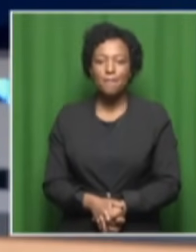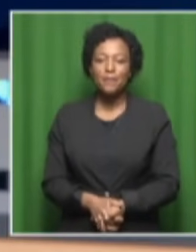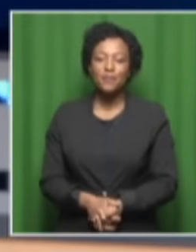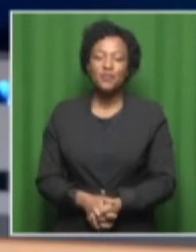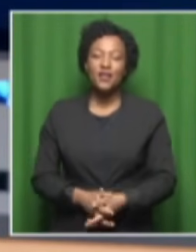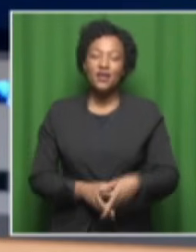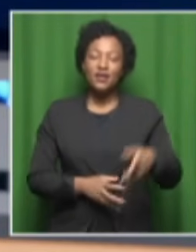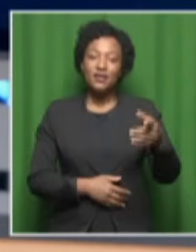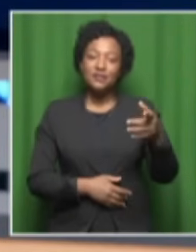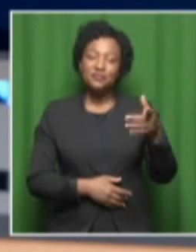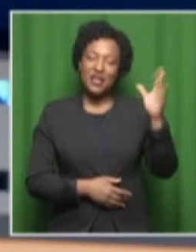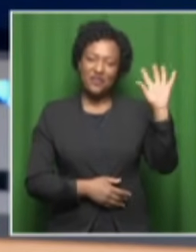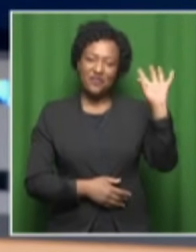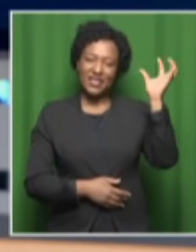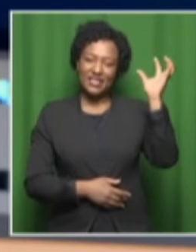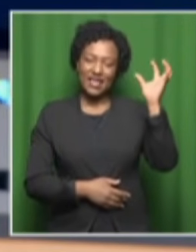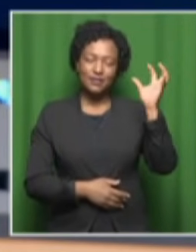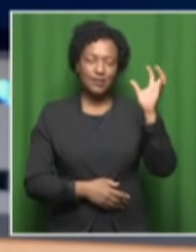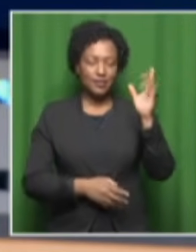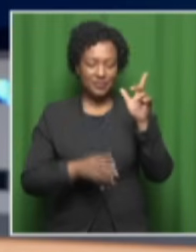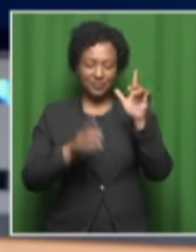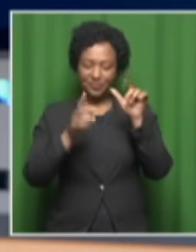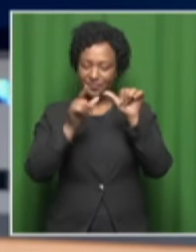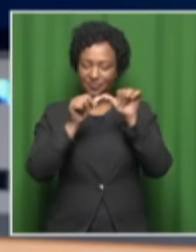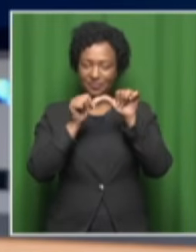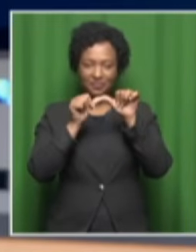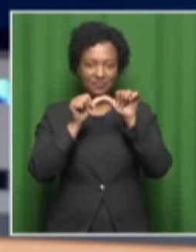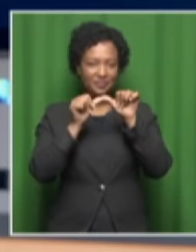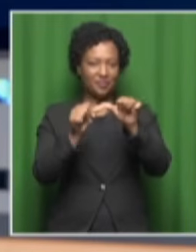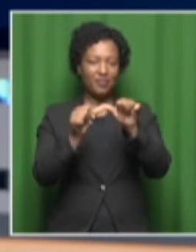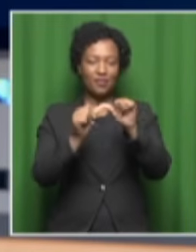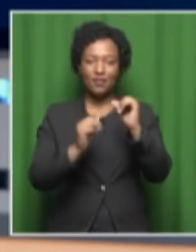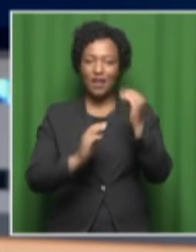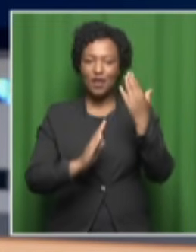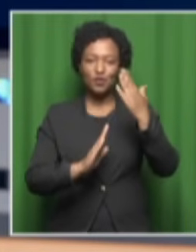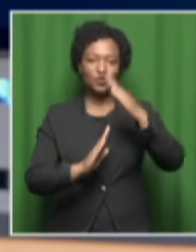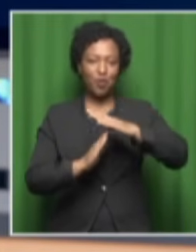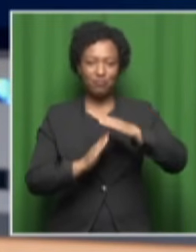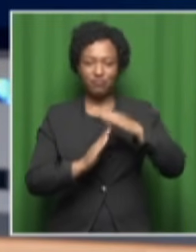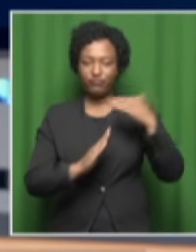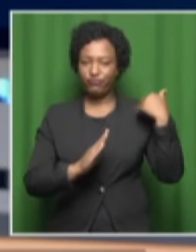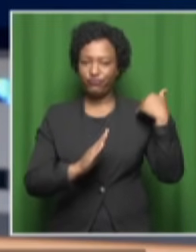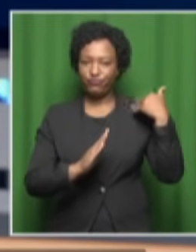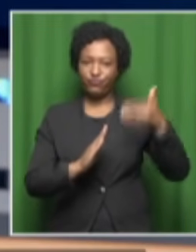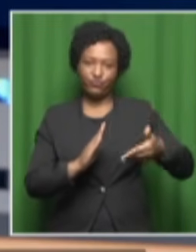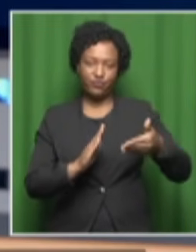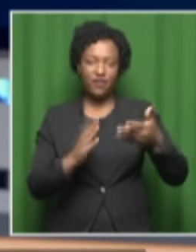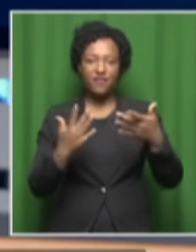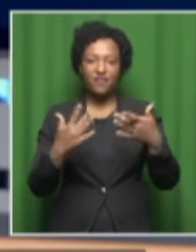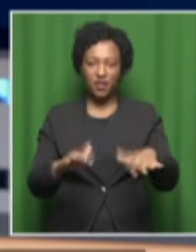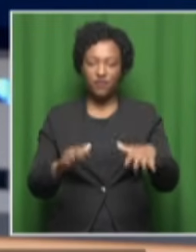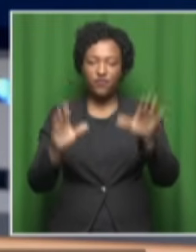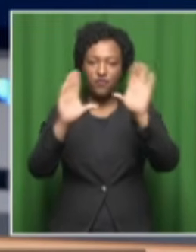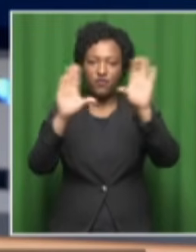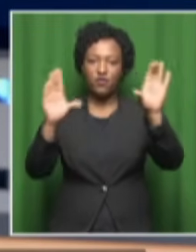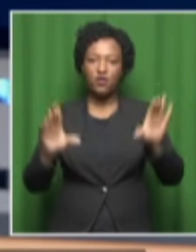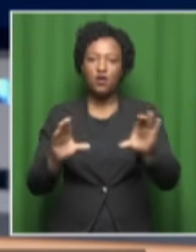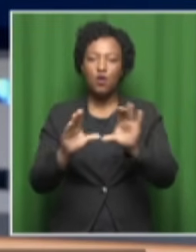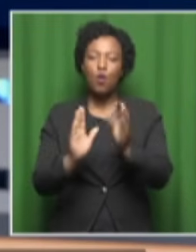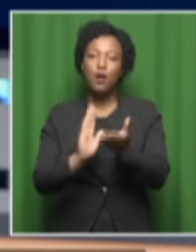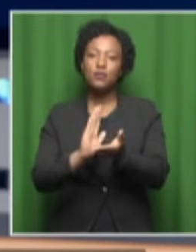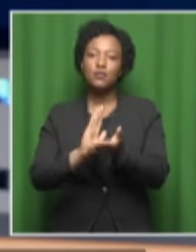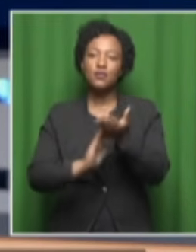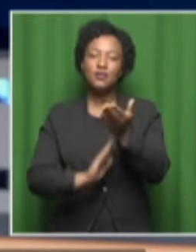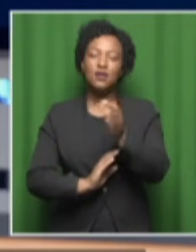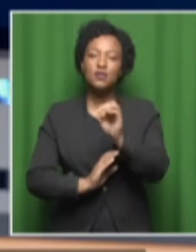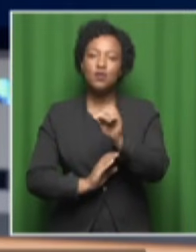Oh, Free State kept its place as the leading province with an 89% national senior certificate pass rate, an increase of